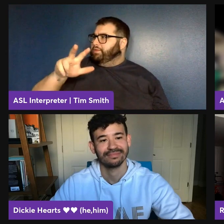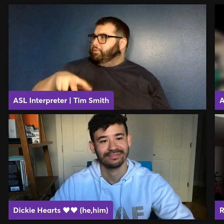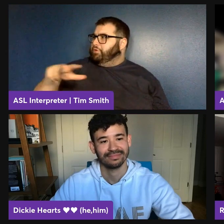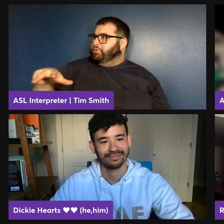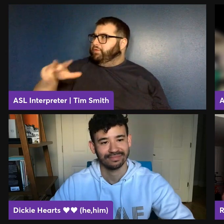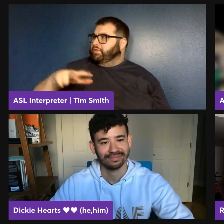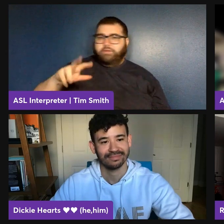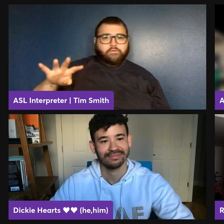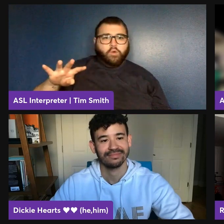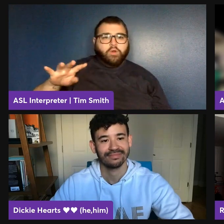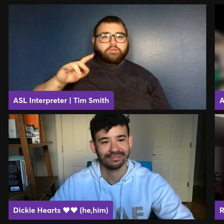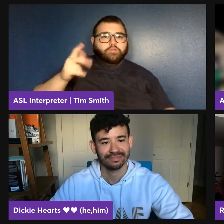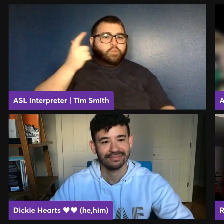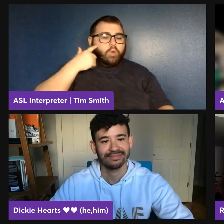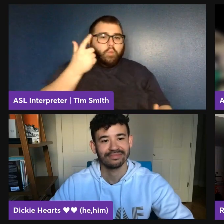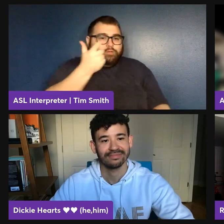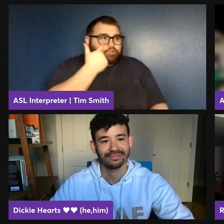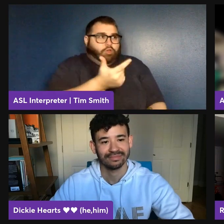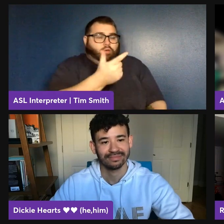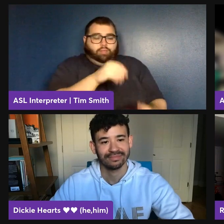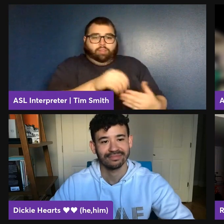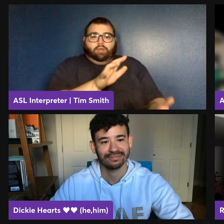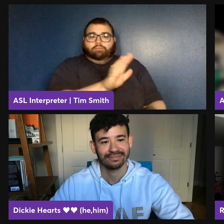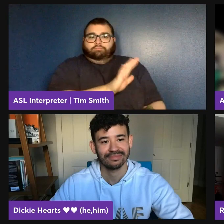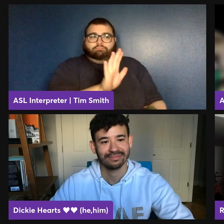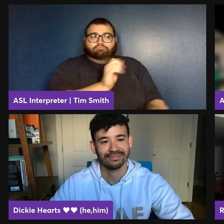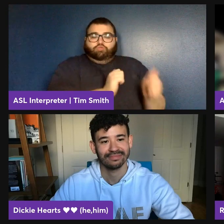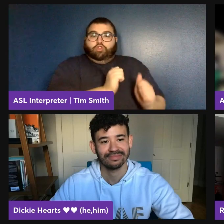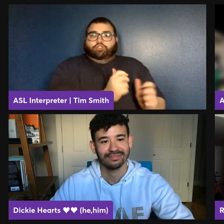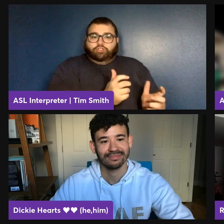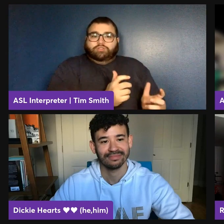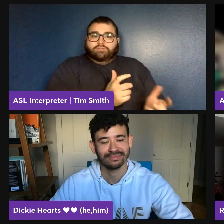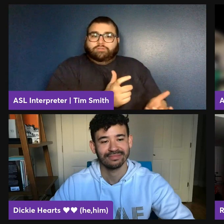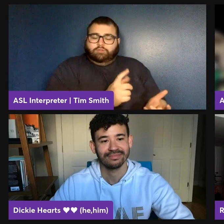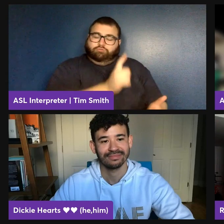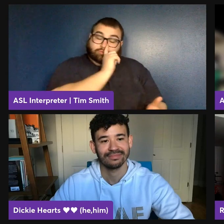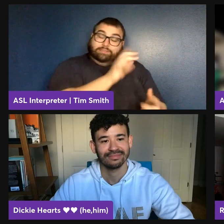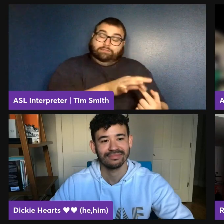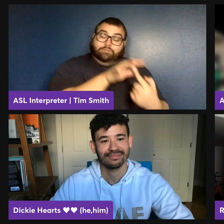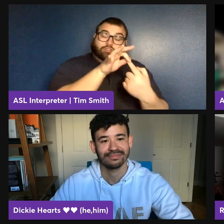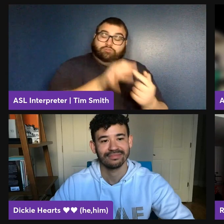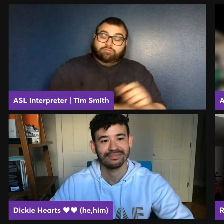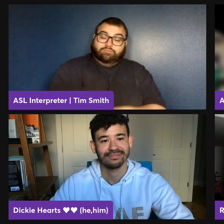to what we saw in that production is really, really special.